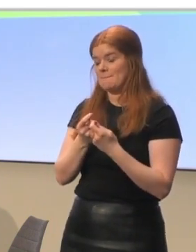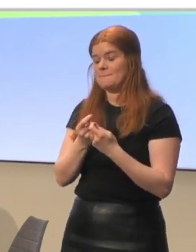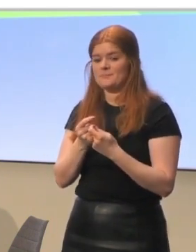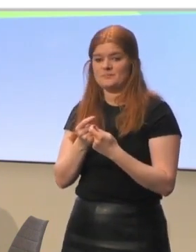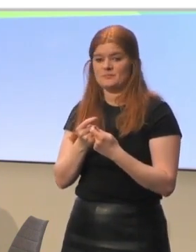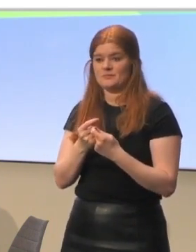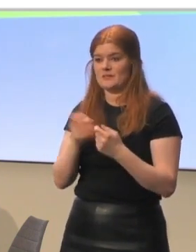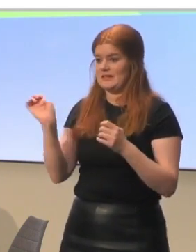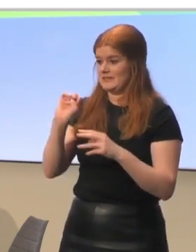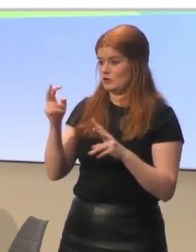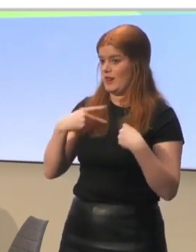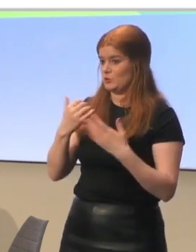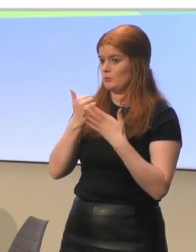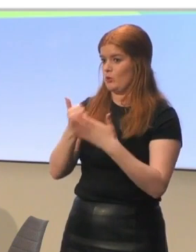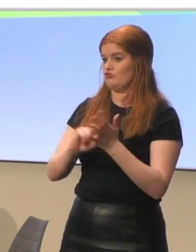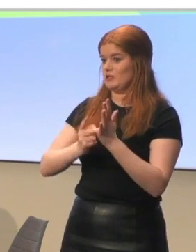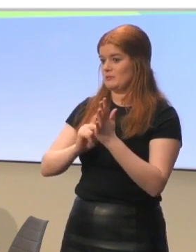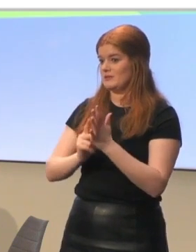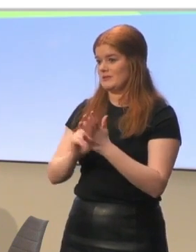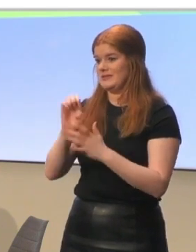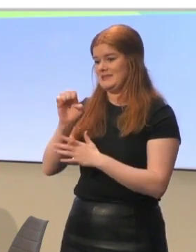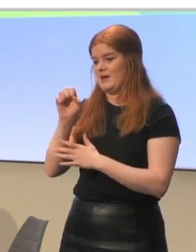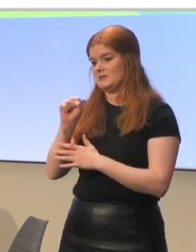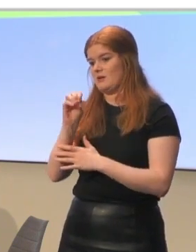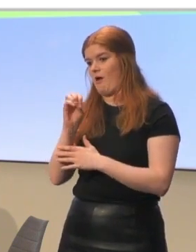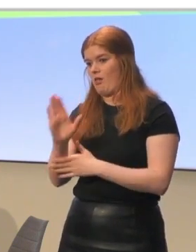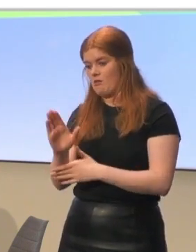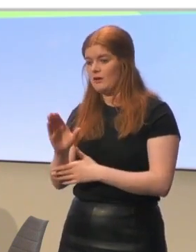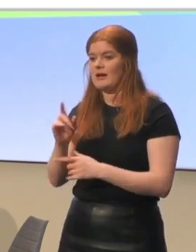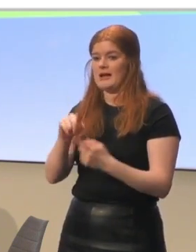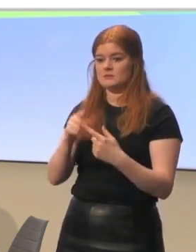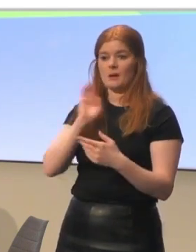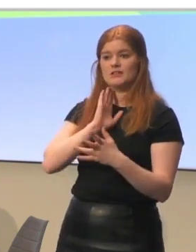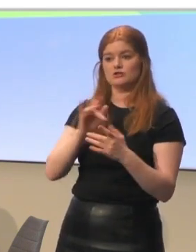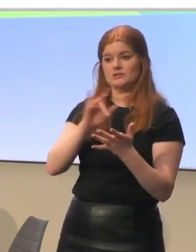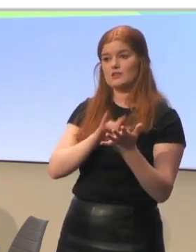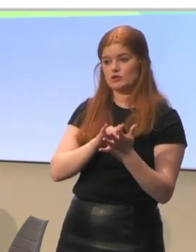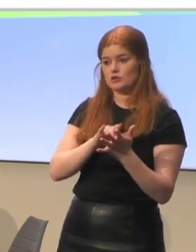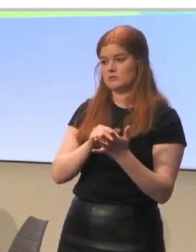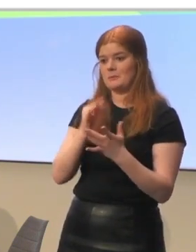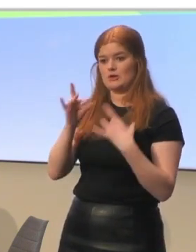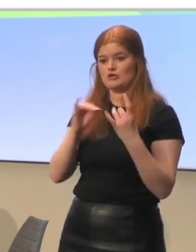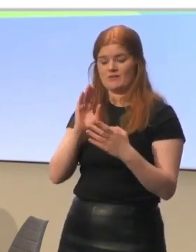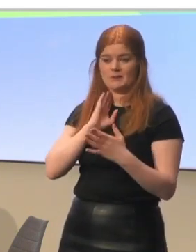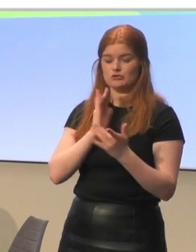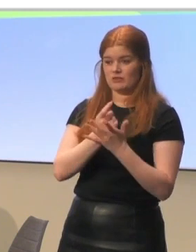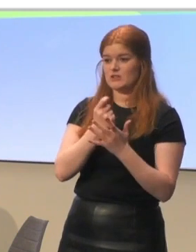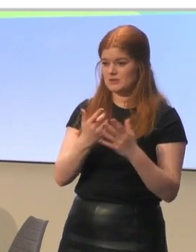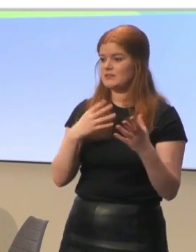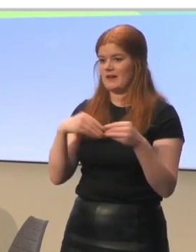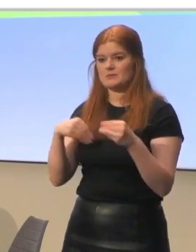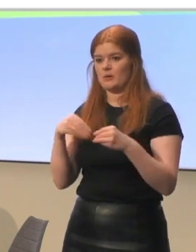The English language support arrangements, this is the ESOL or whatever. The accommodation centre, we can have accommodation, it's flexible. The